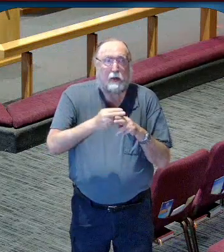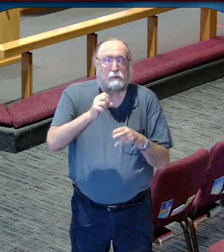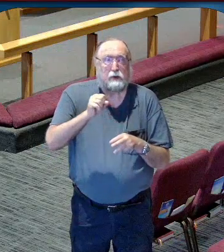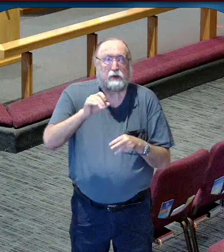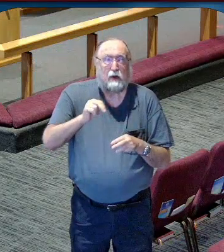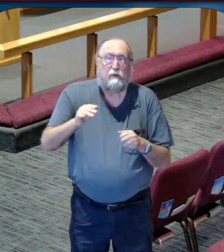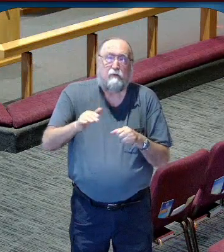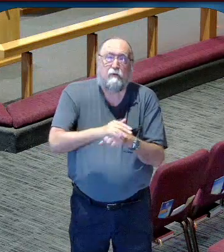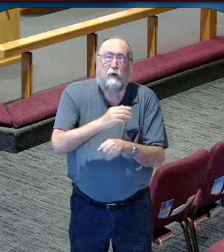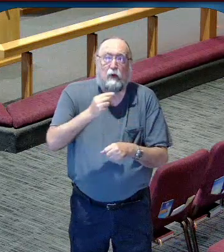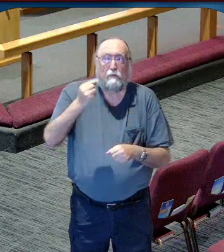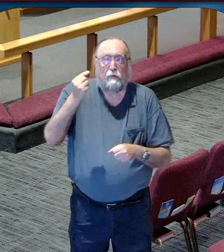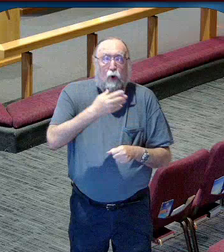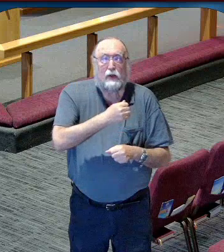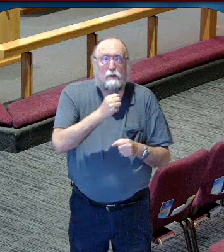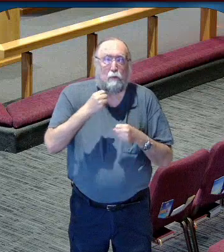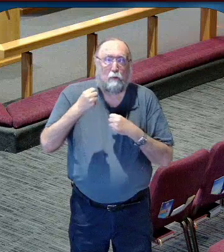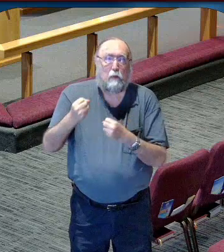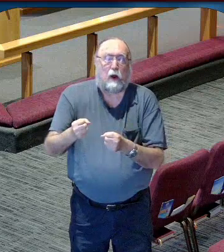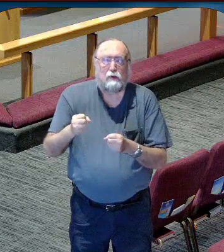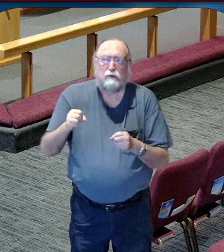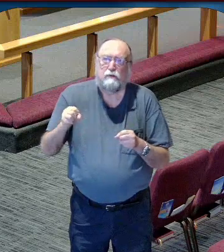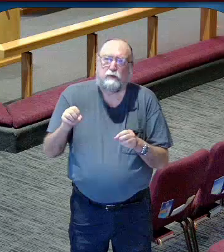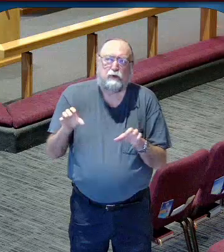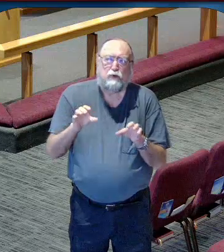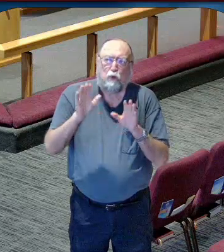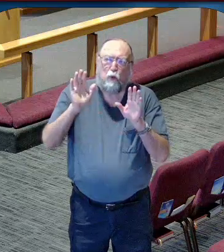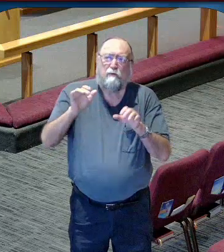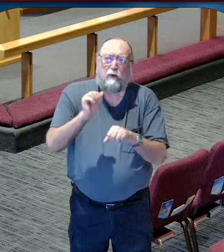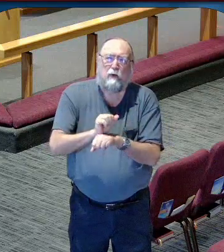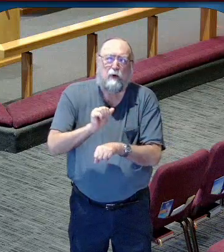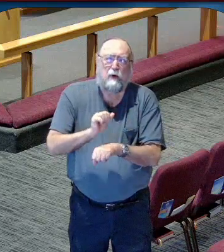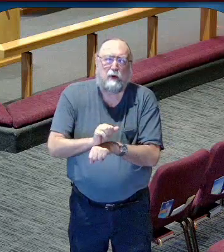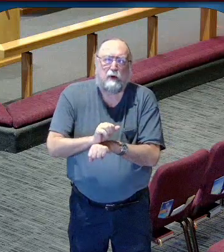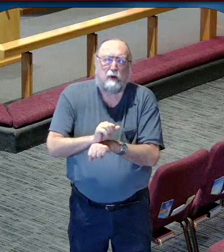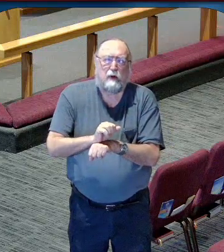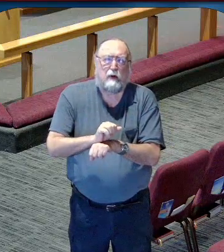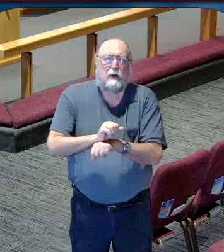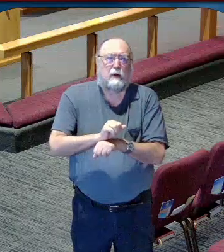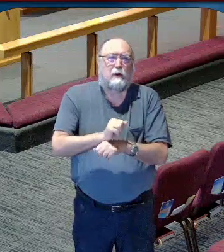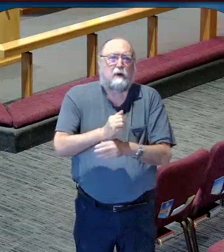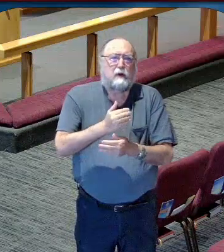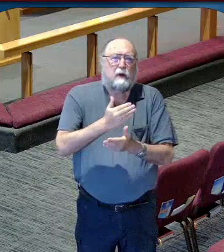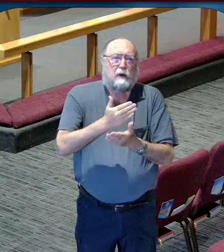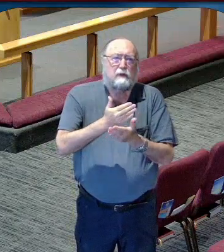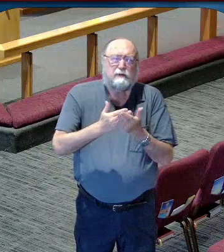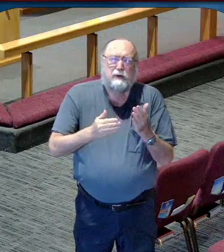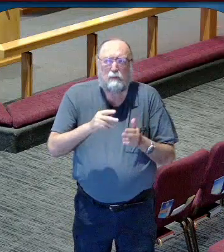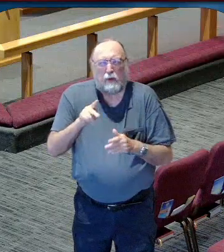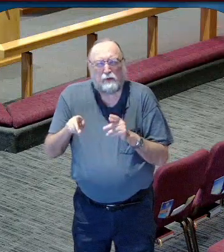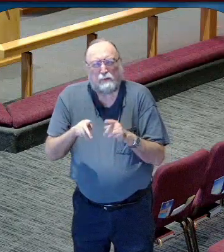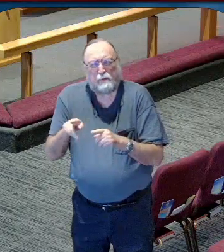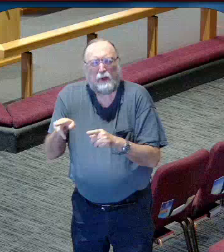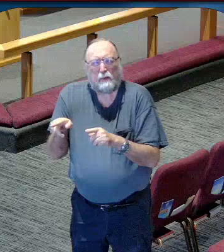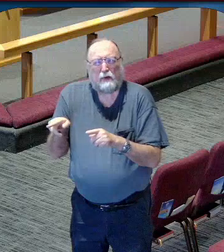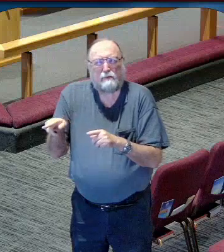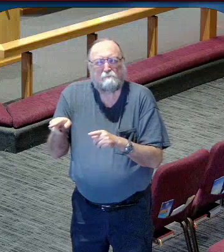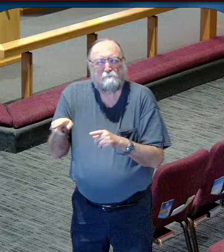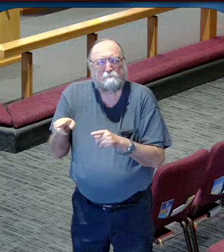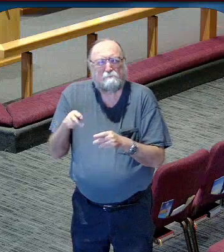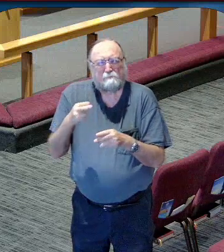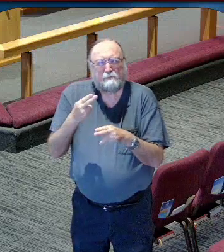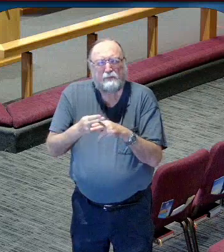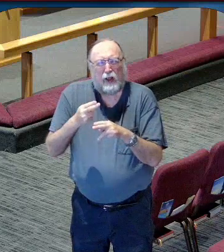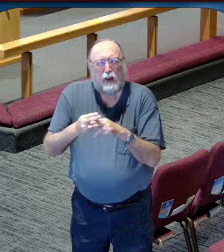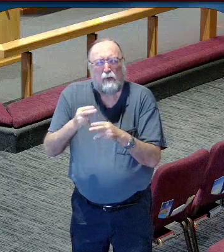doing great wonders and signs among the people. Then some of those who belonged to the synagogue of the freedmen, as it was